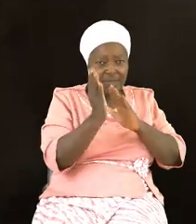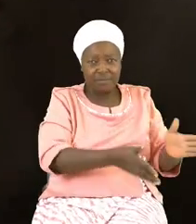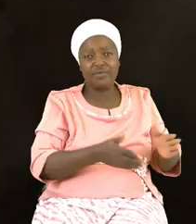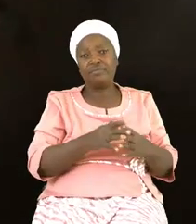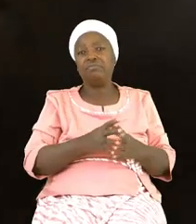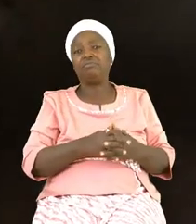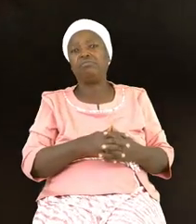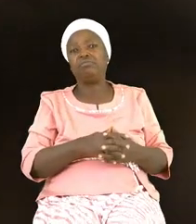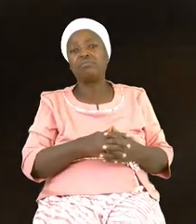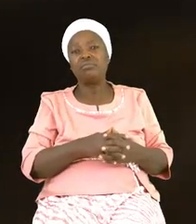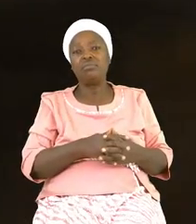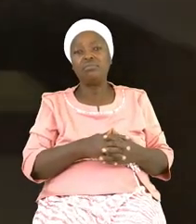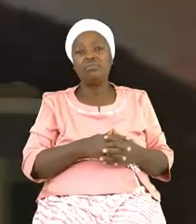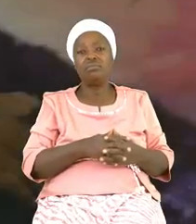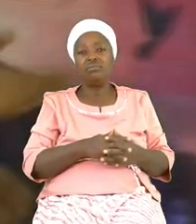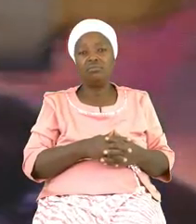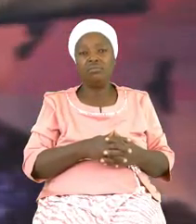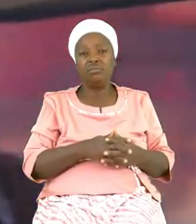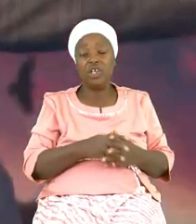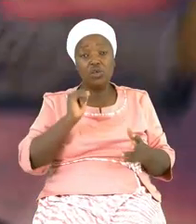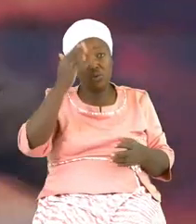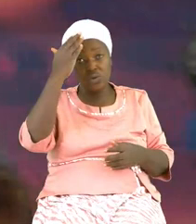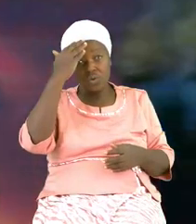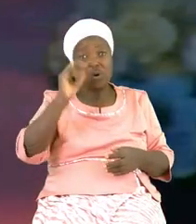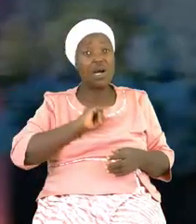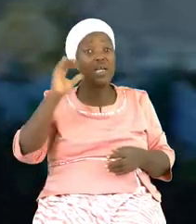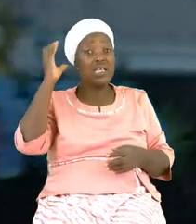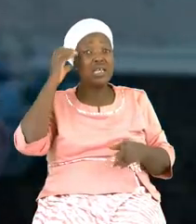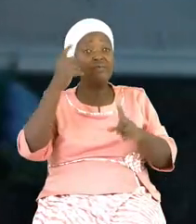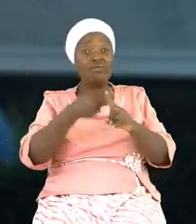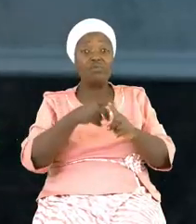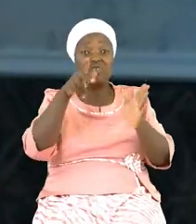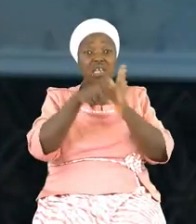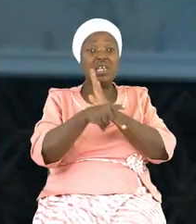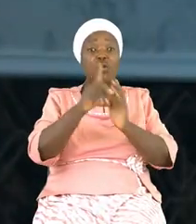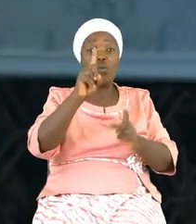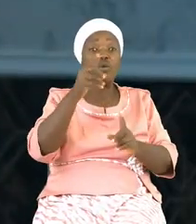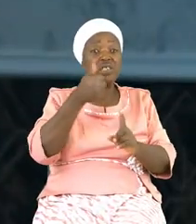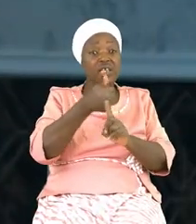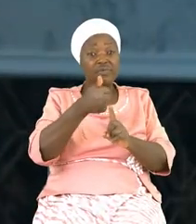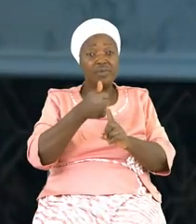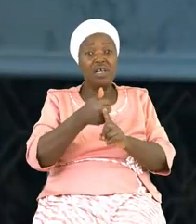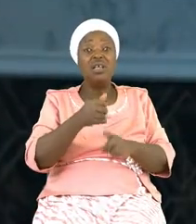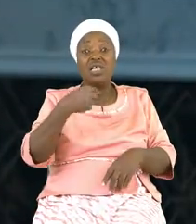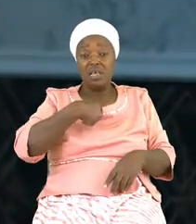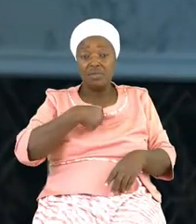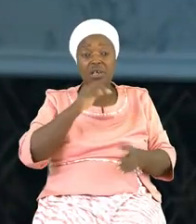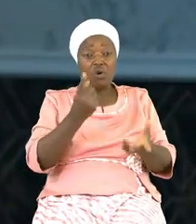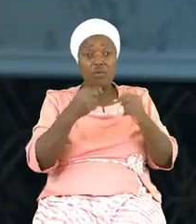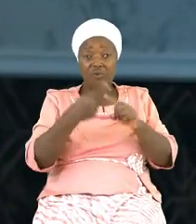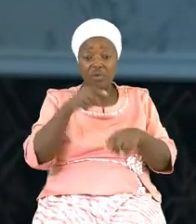know, idea of suicide that's coming from hell, I reject. Say it,